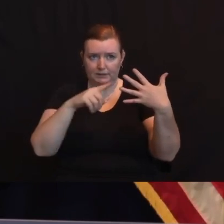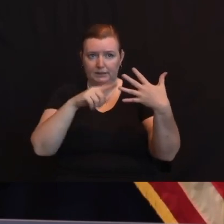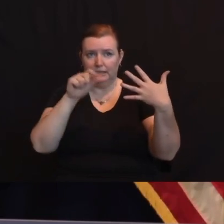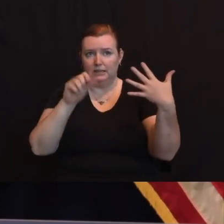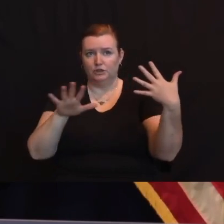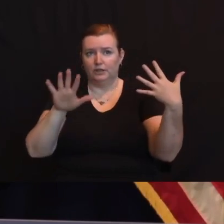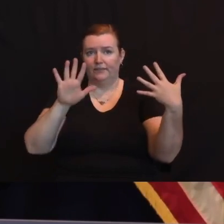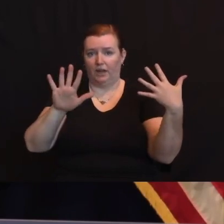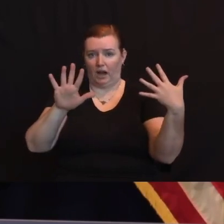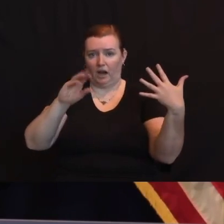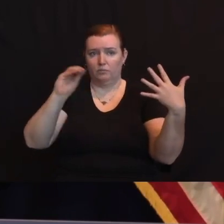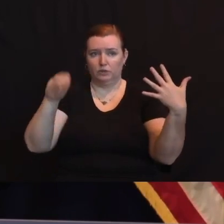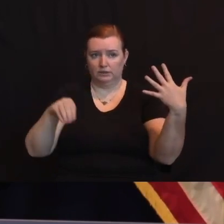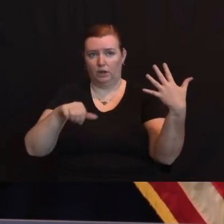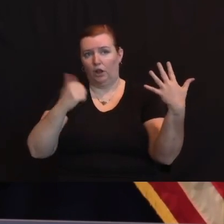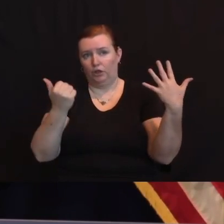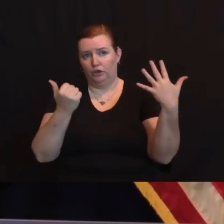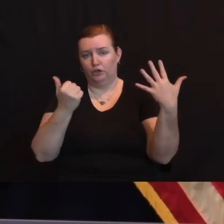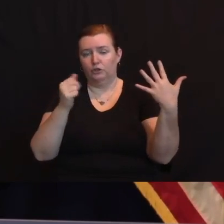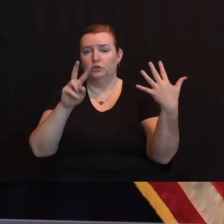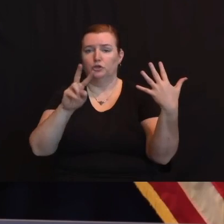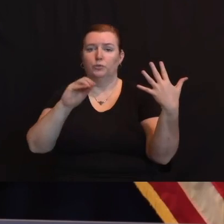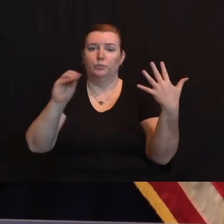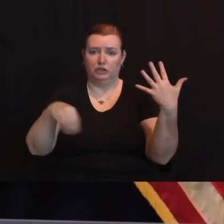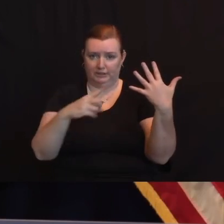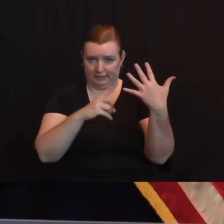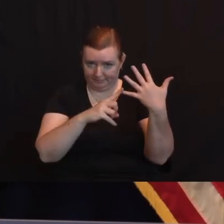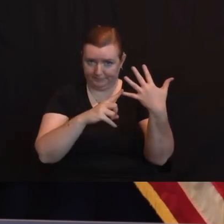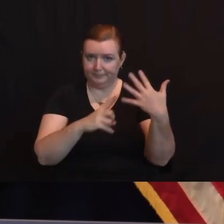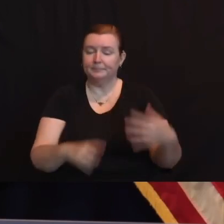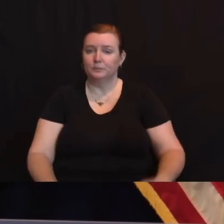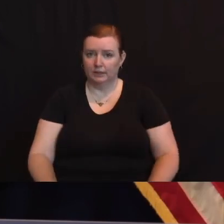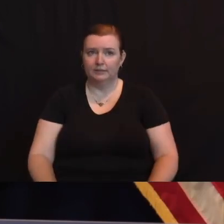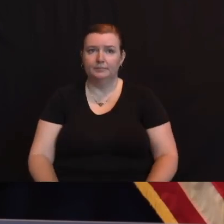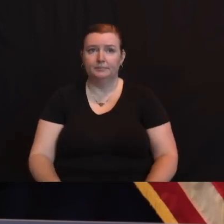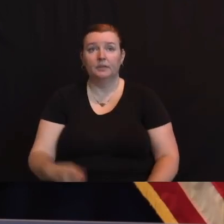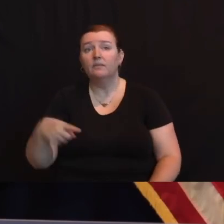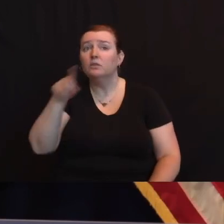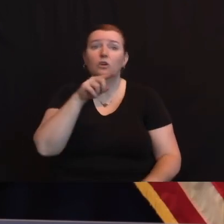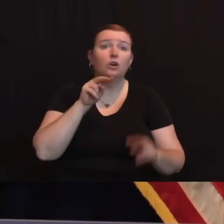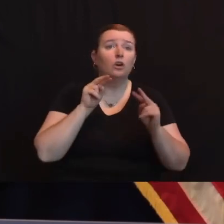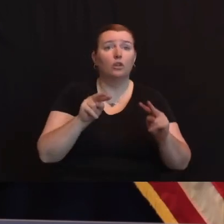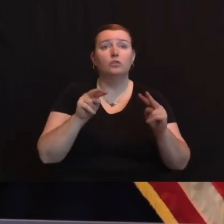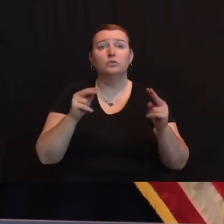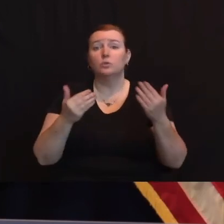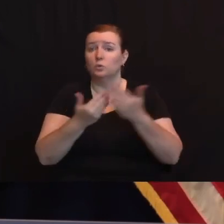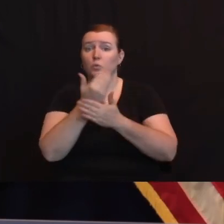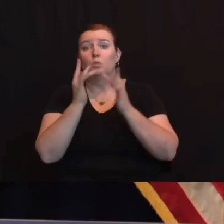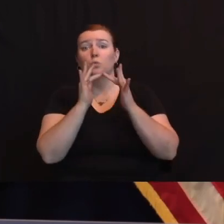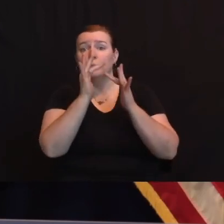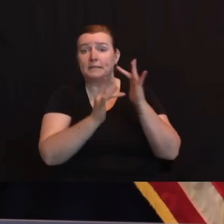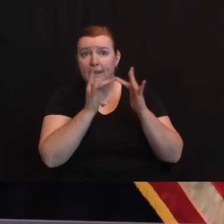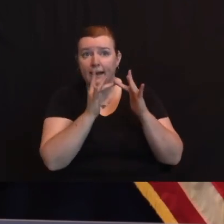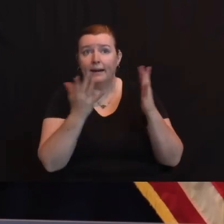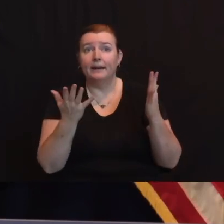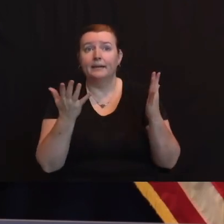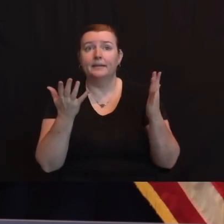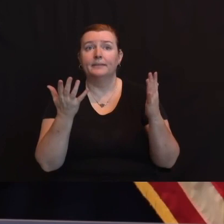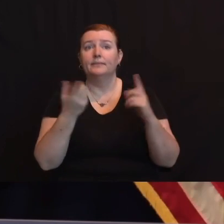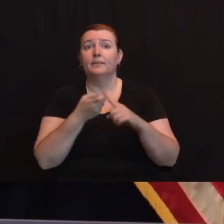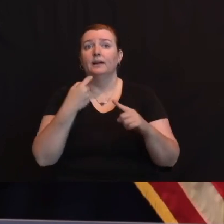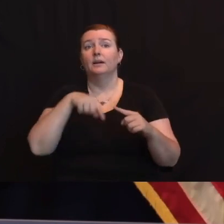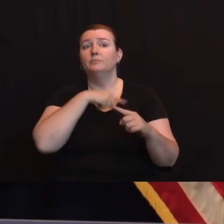other 1.8%. I hope you've taken the opportunity to look at the new website that our Communicable Disease Service has set